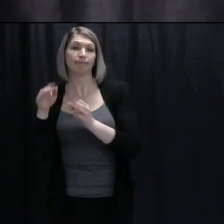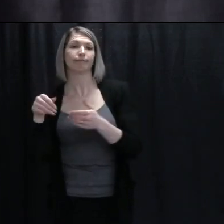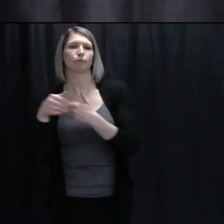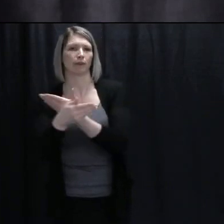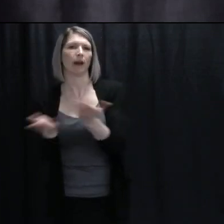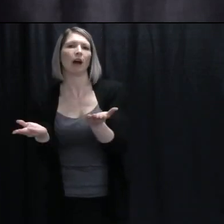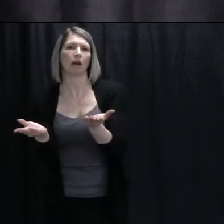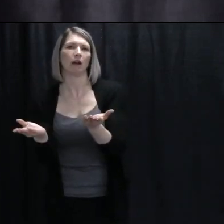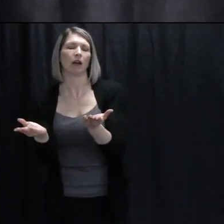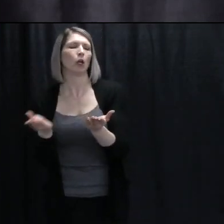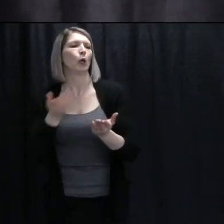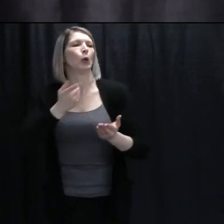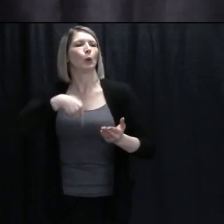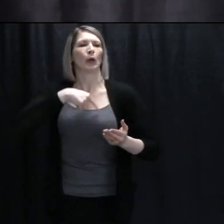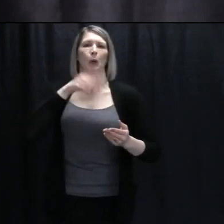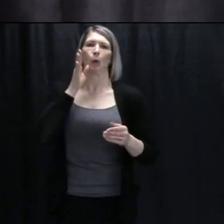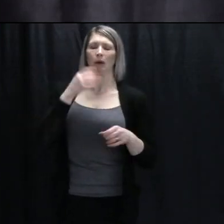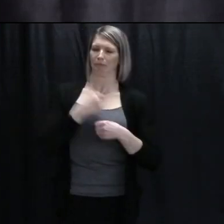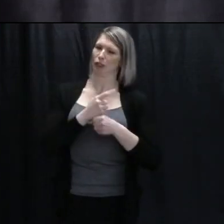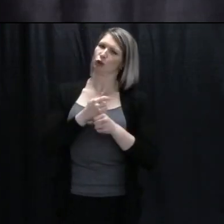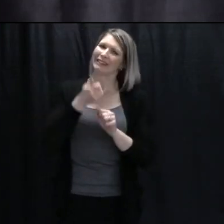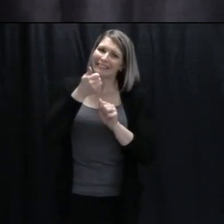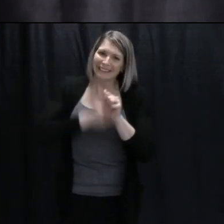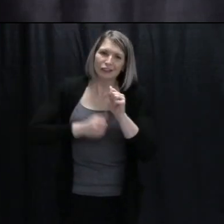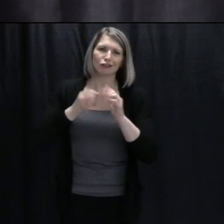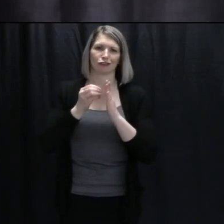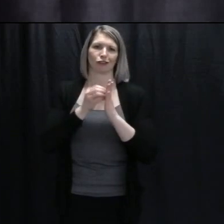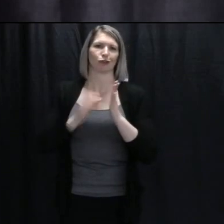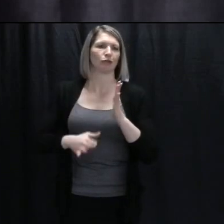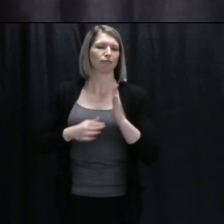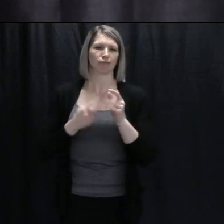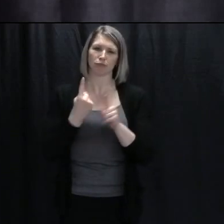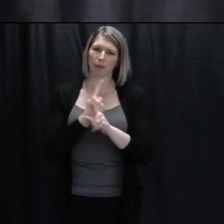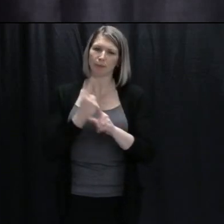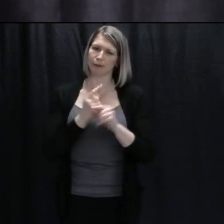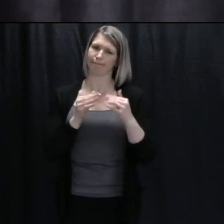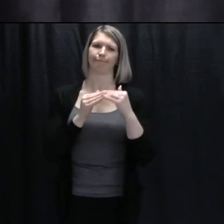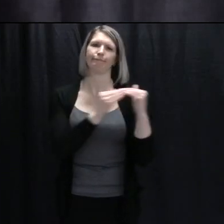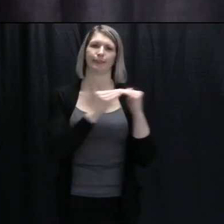will do whatever it takes to make sure that each child is given the opportunity to learn.